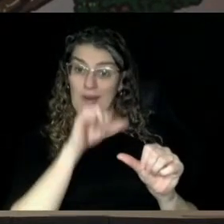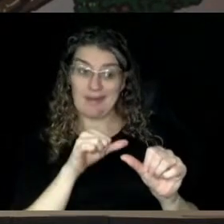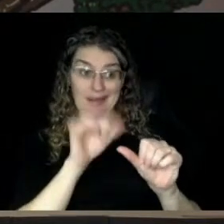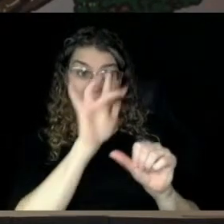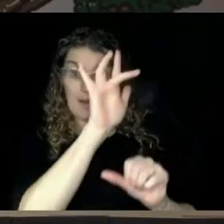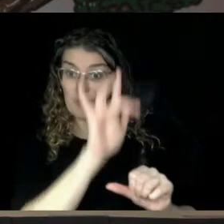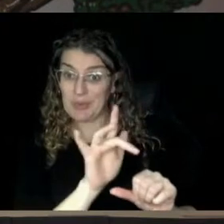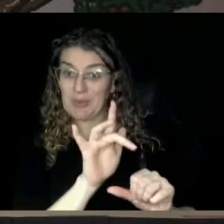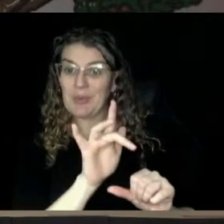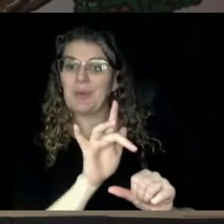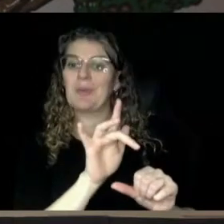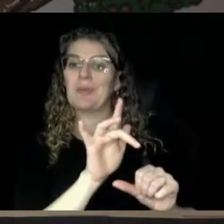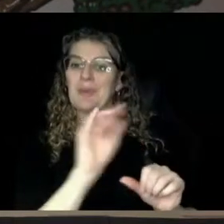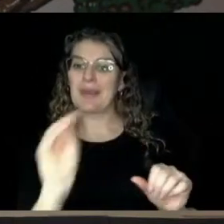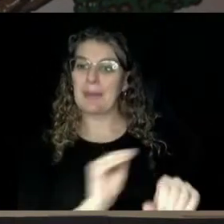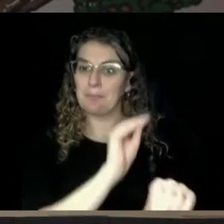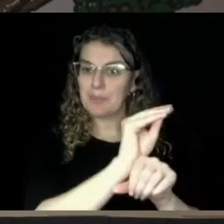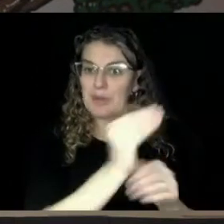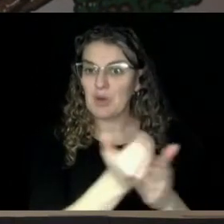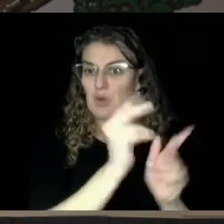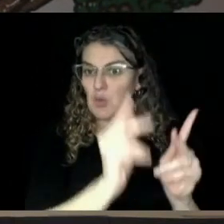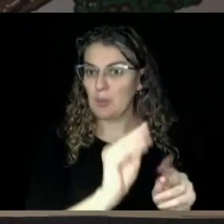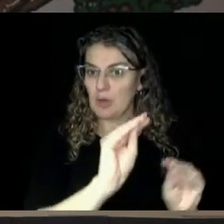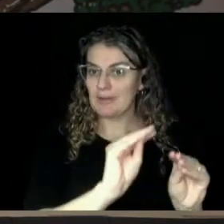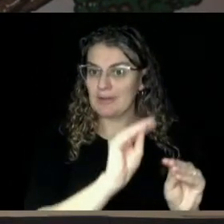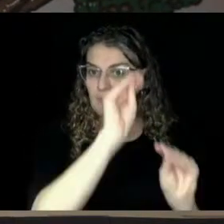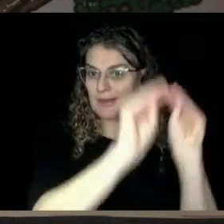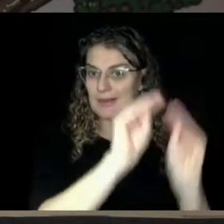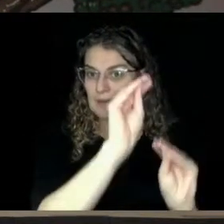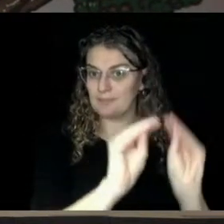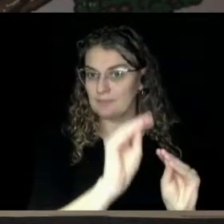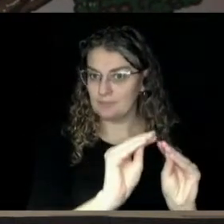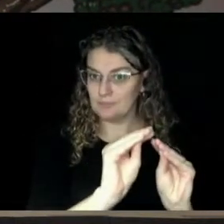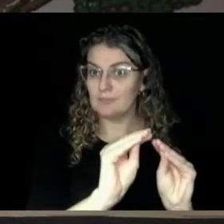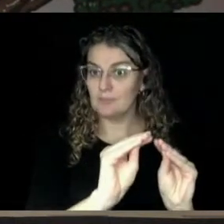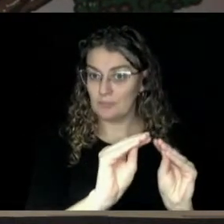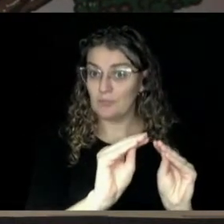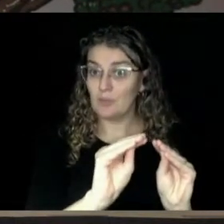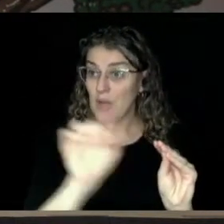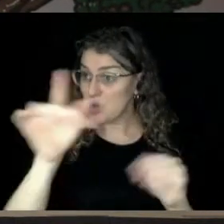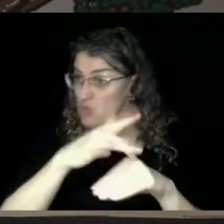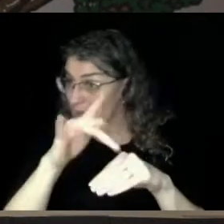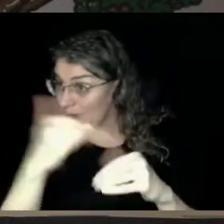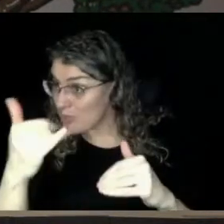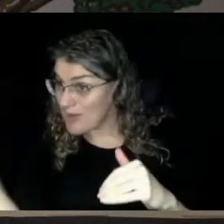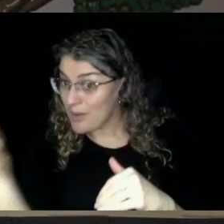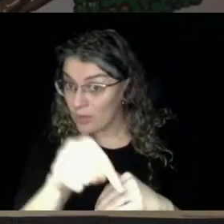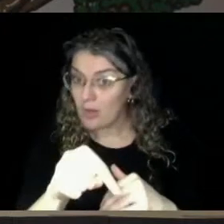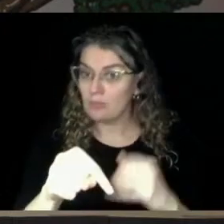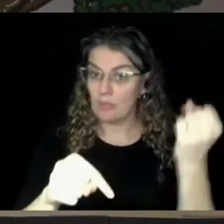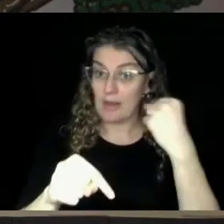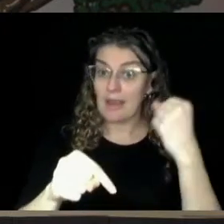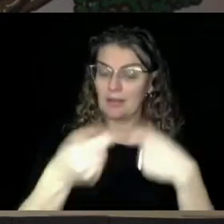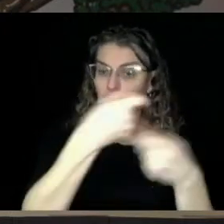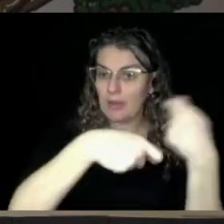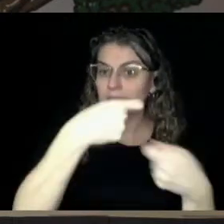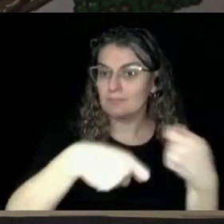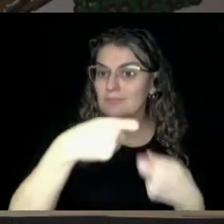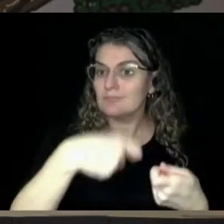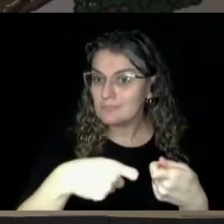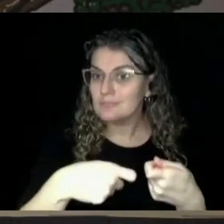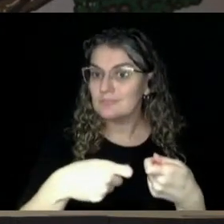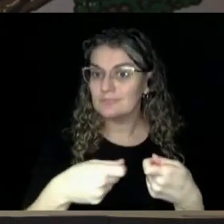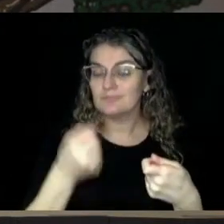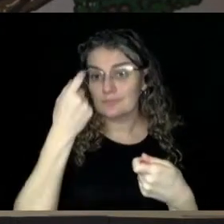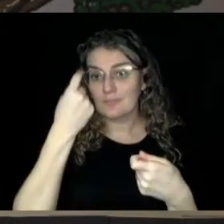for appointments and see if they were available to come to fill our spots. So there's just a lot of logistics